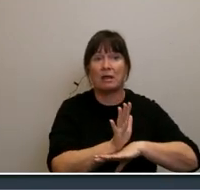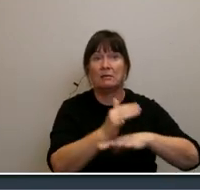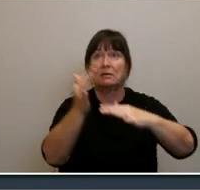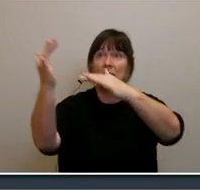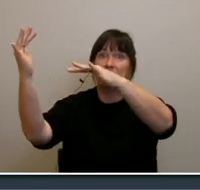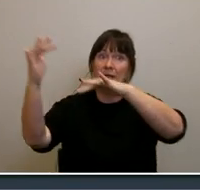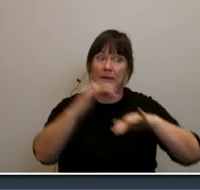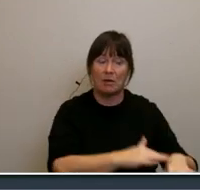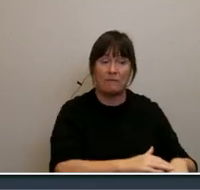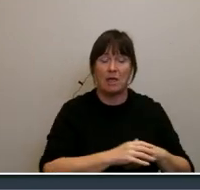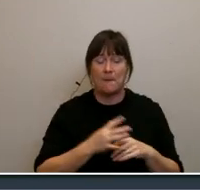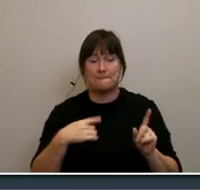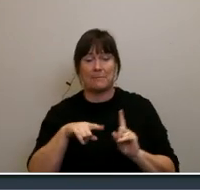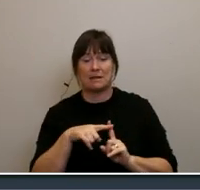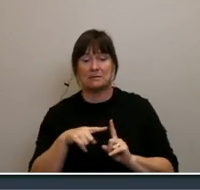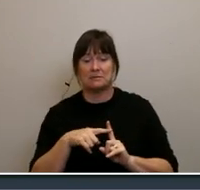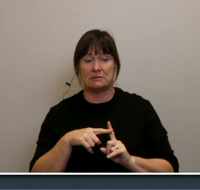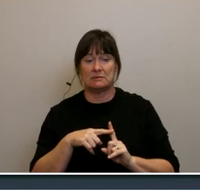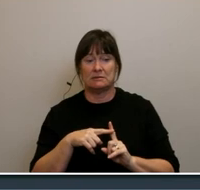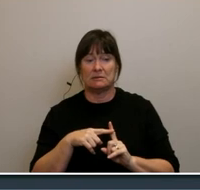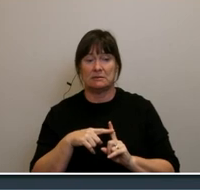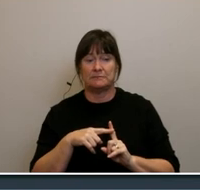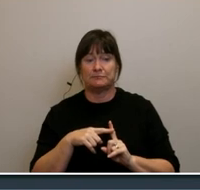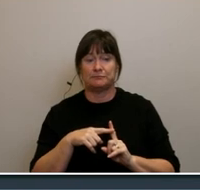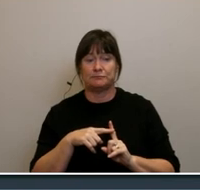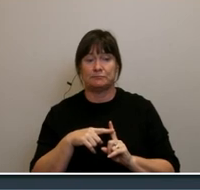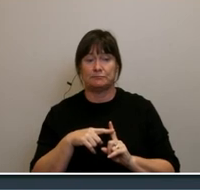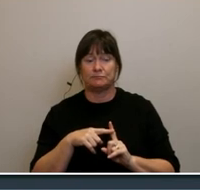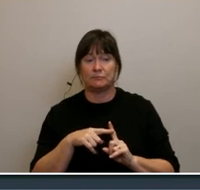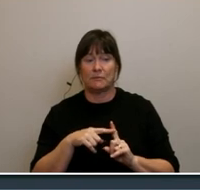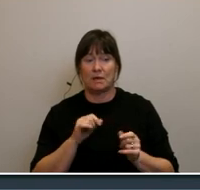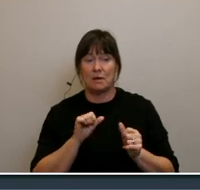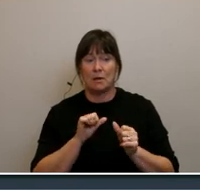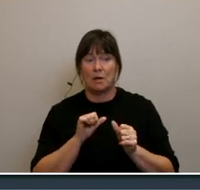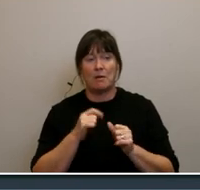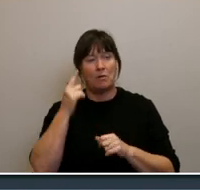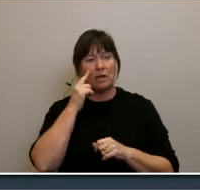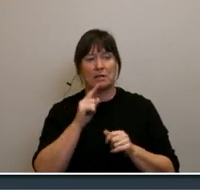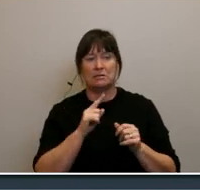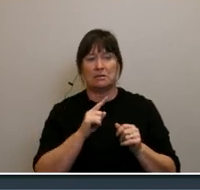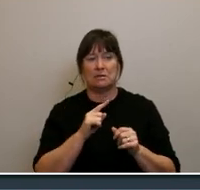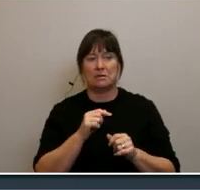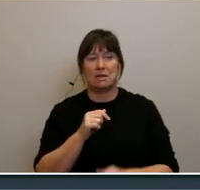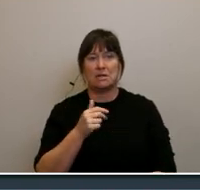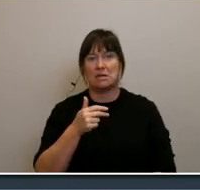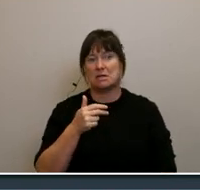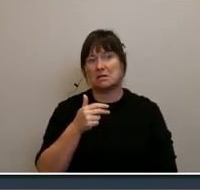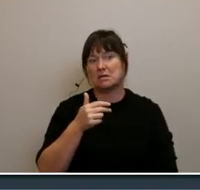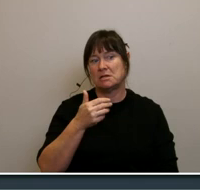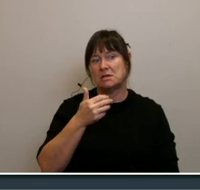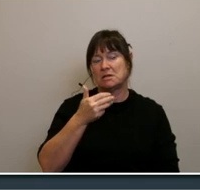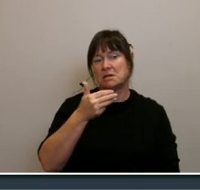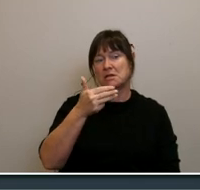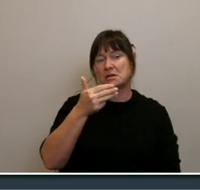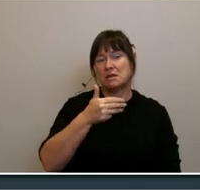coming down. Plus, the best thing that I can sort out is that the August 74